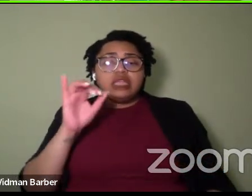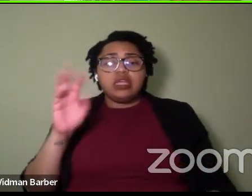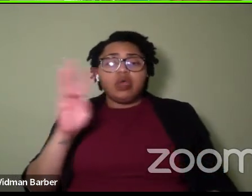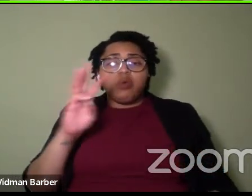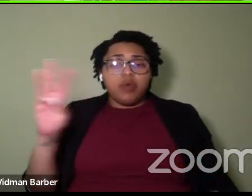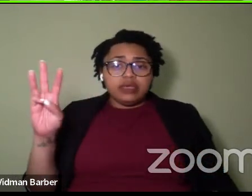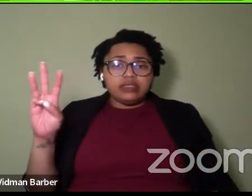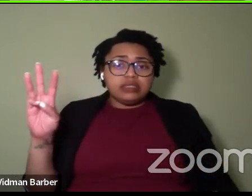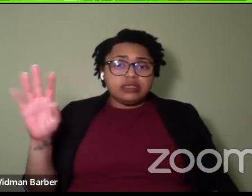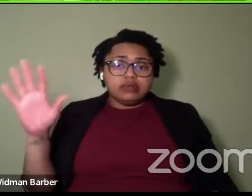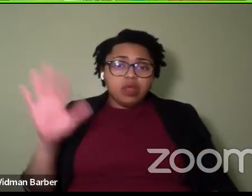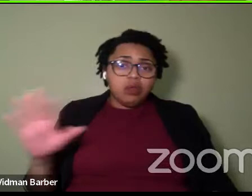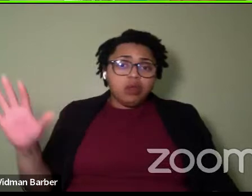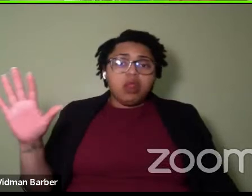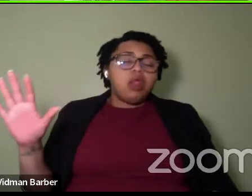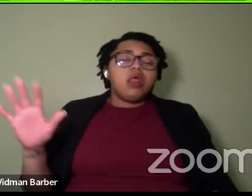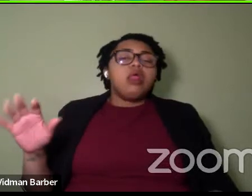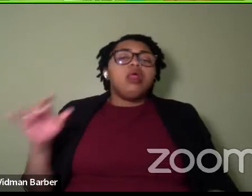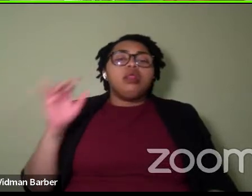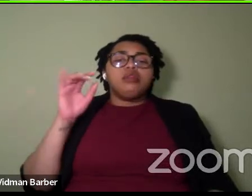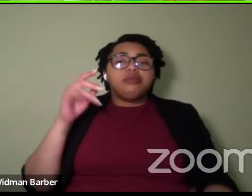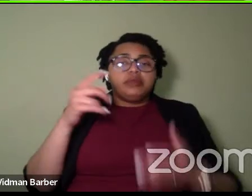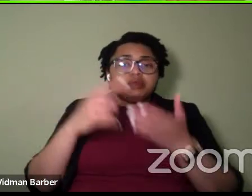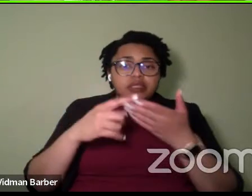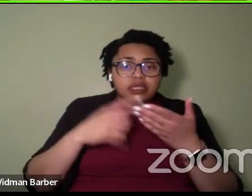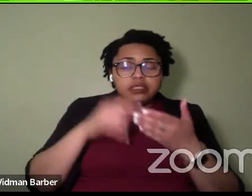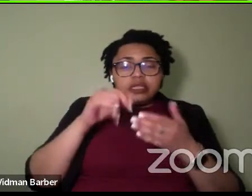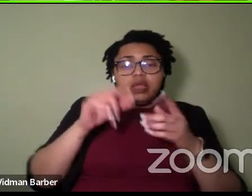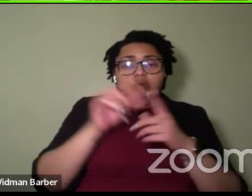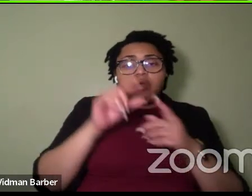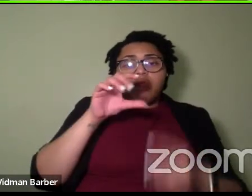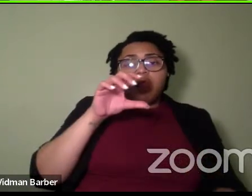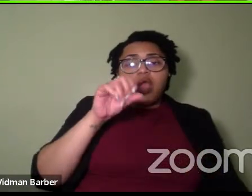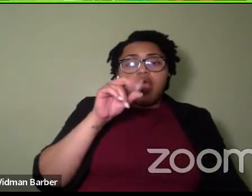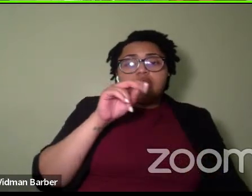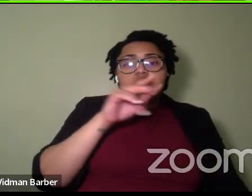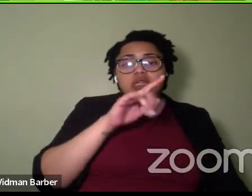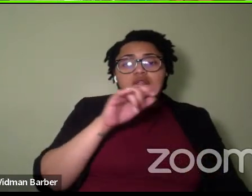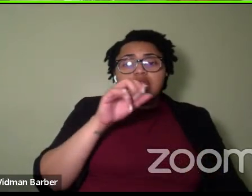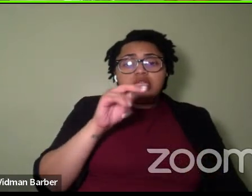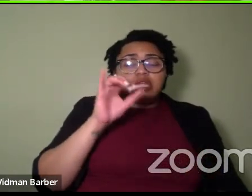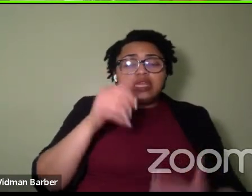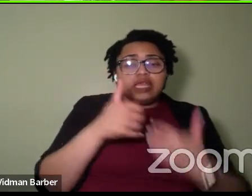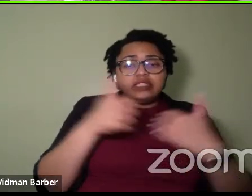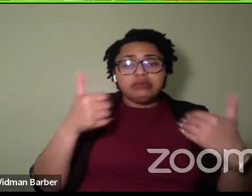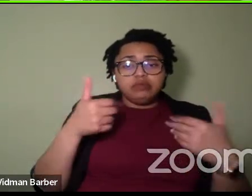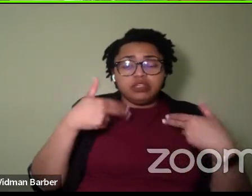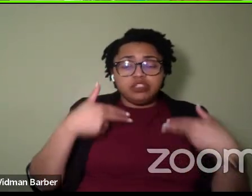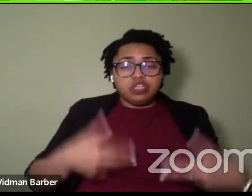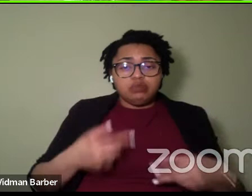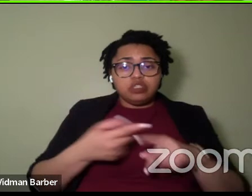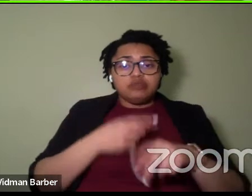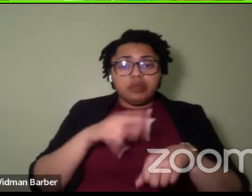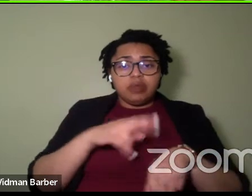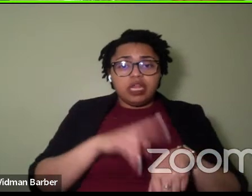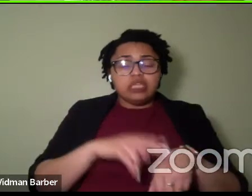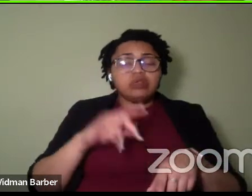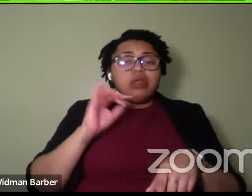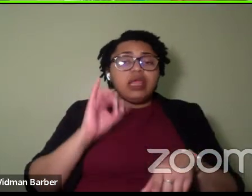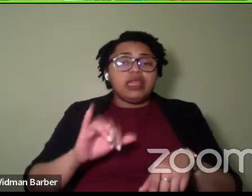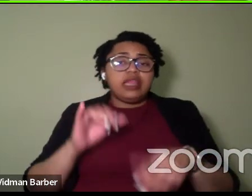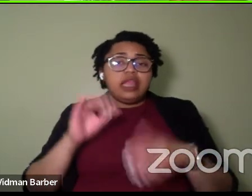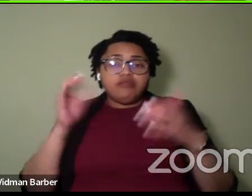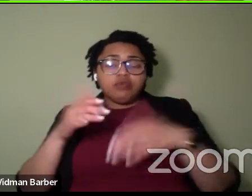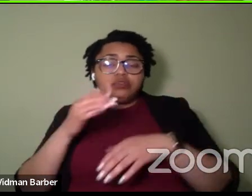it continues to separate humans from nature. It continues to focus on one species instead of looking at the entire